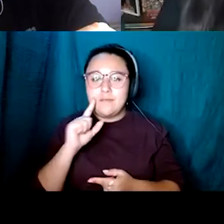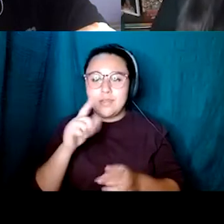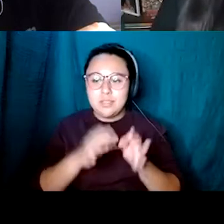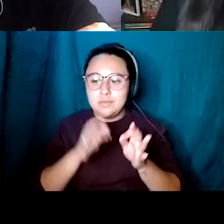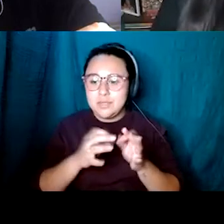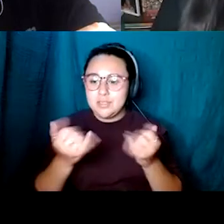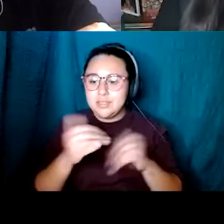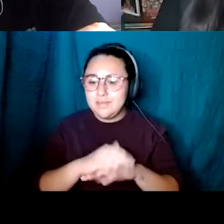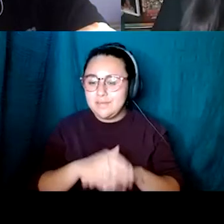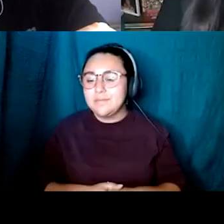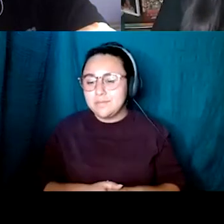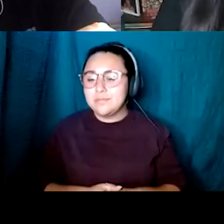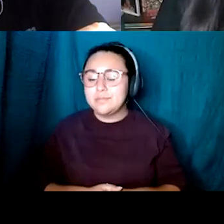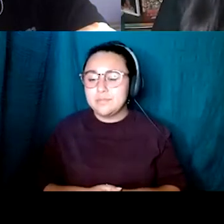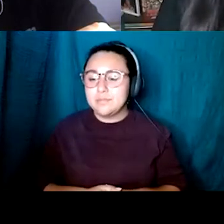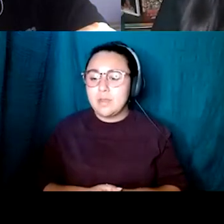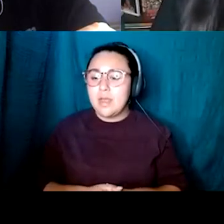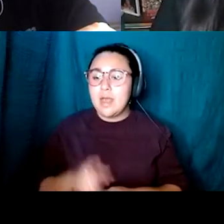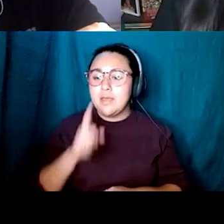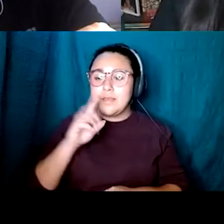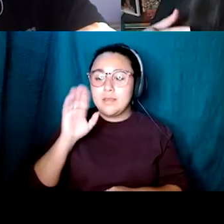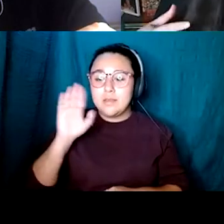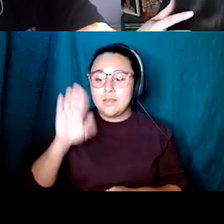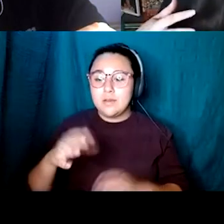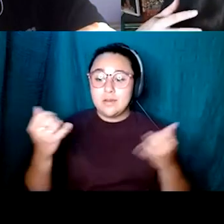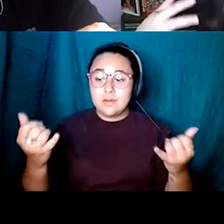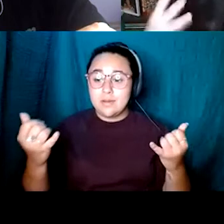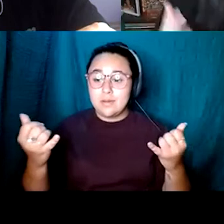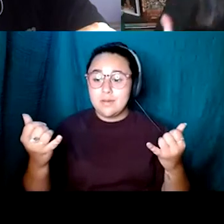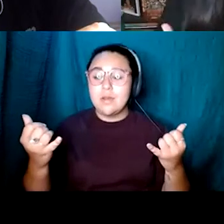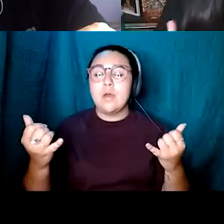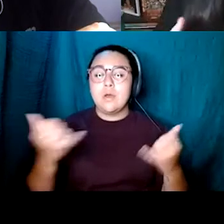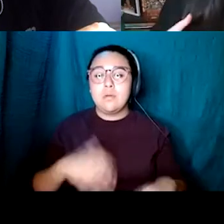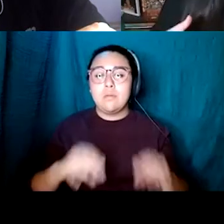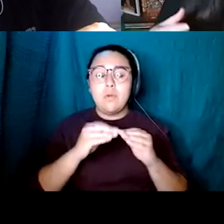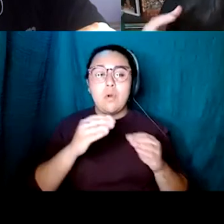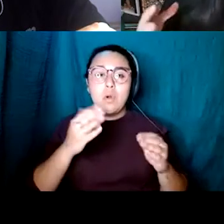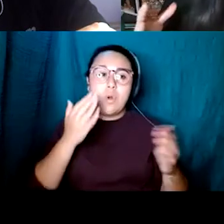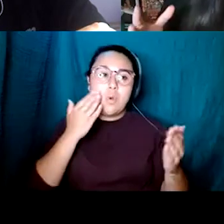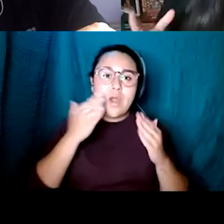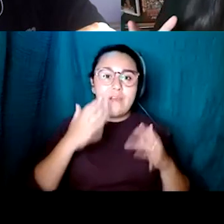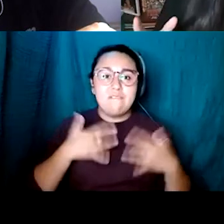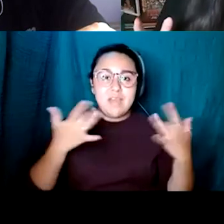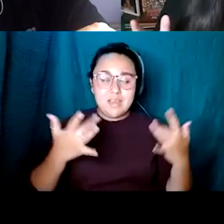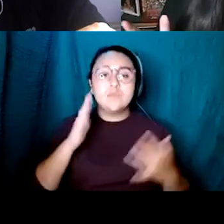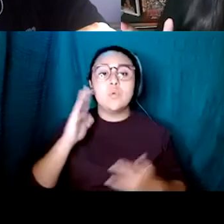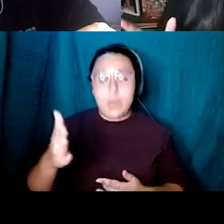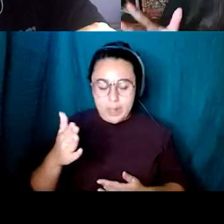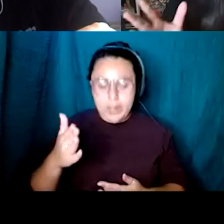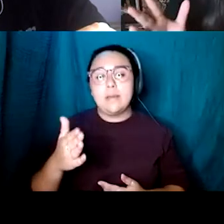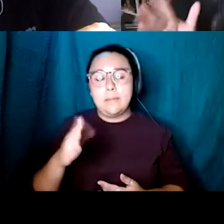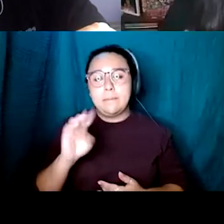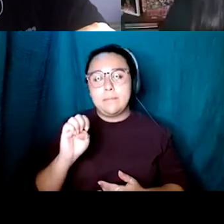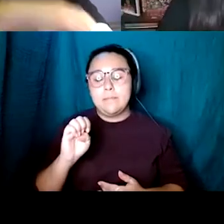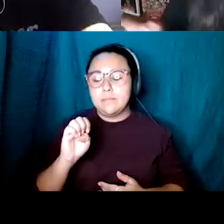evening. I think, you know, now in this era where more events such as these are either going to be,